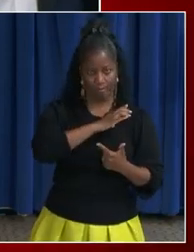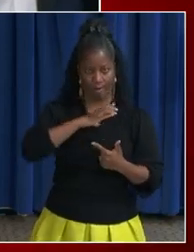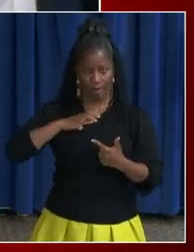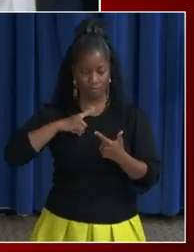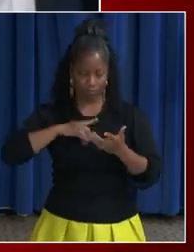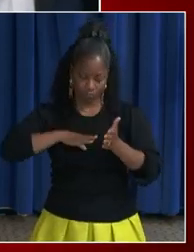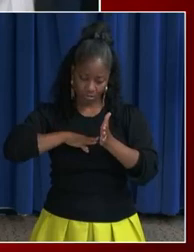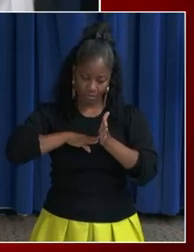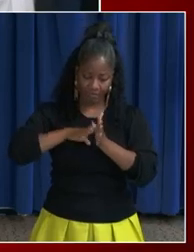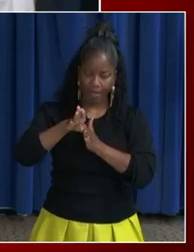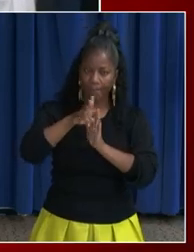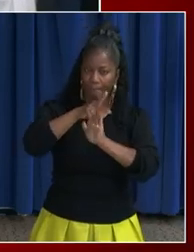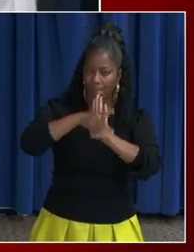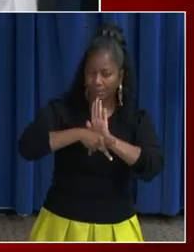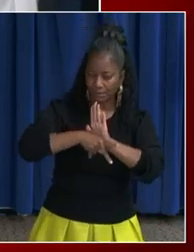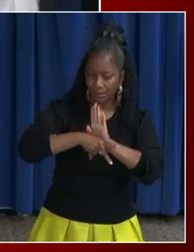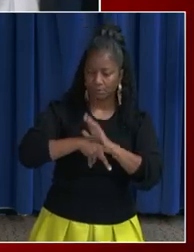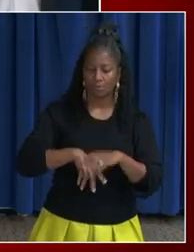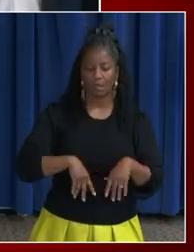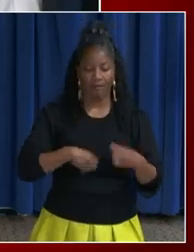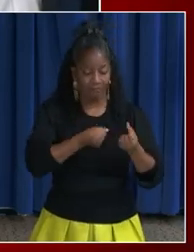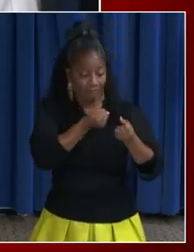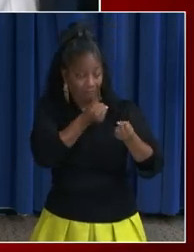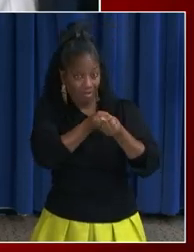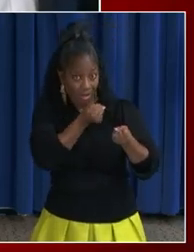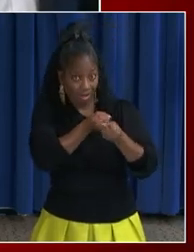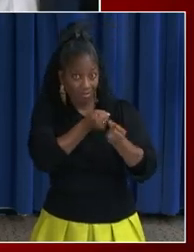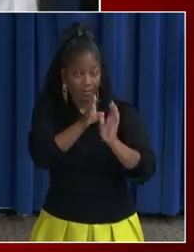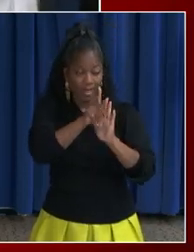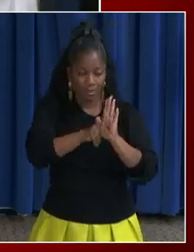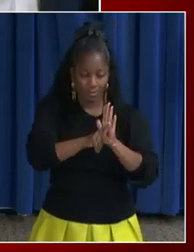the policies, fund the policies, and